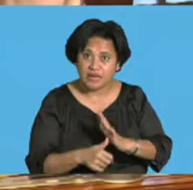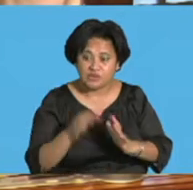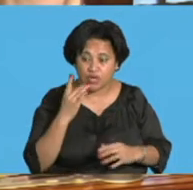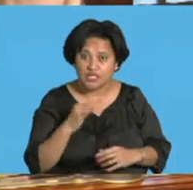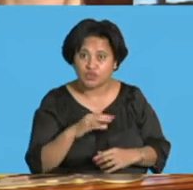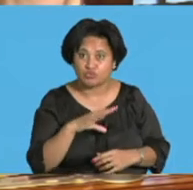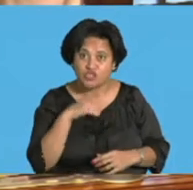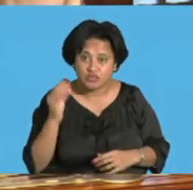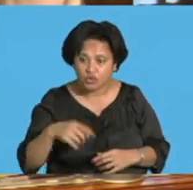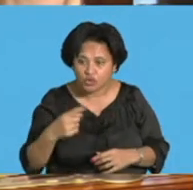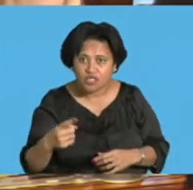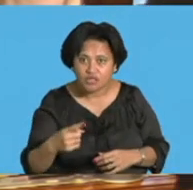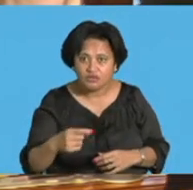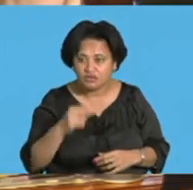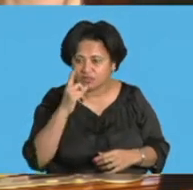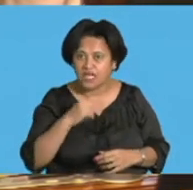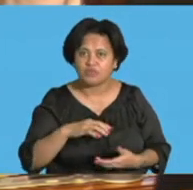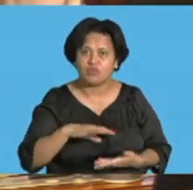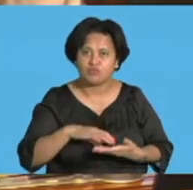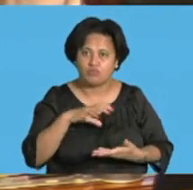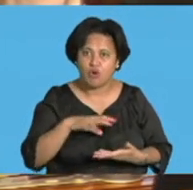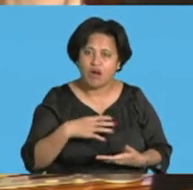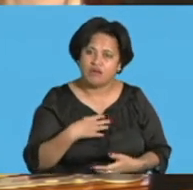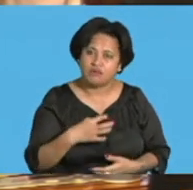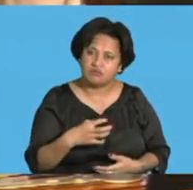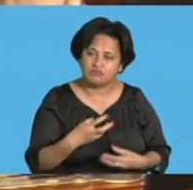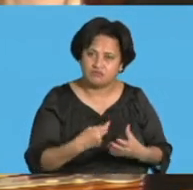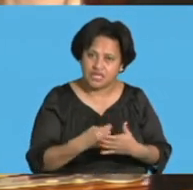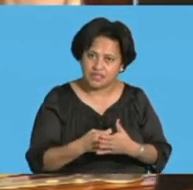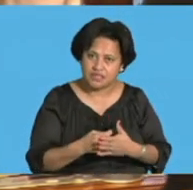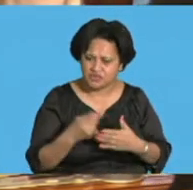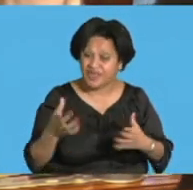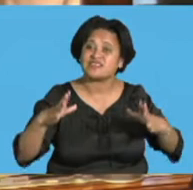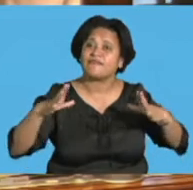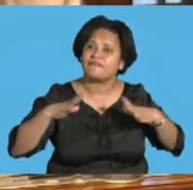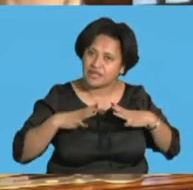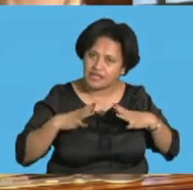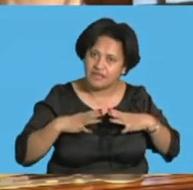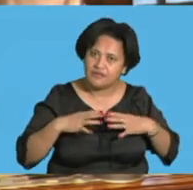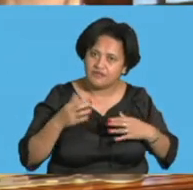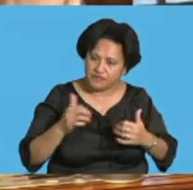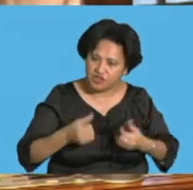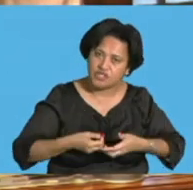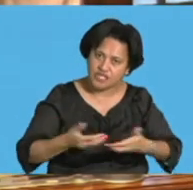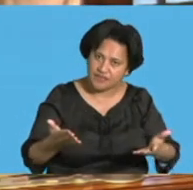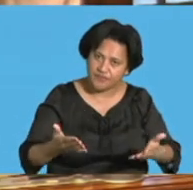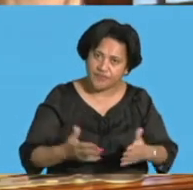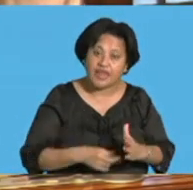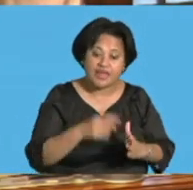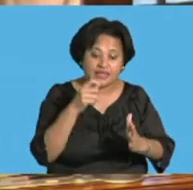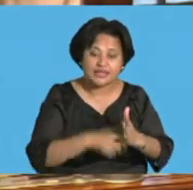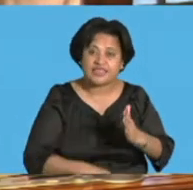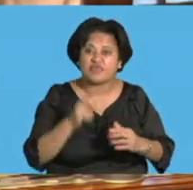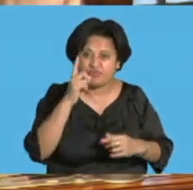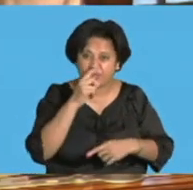parent. Mr. Speaker, due to the disregard for something which is given for free, when it is actually at the cost of taxpayers, the Ministry and Vodafone